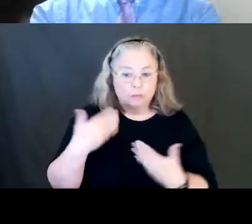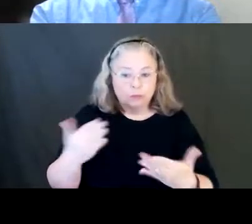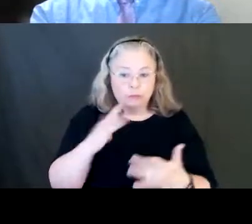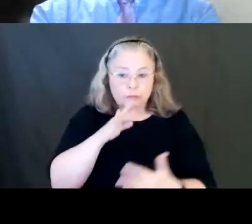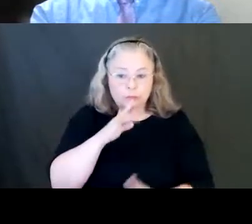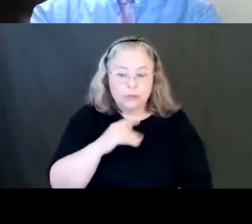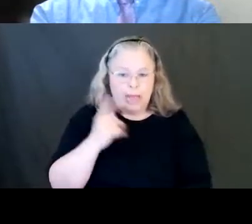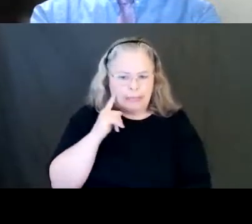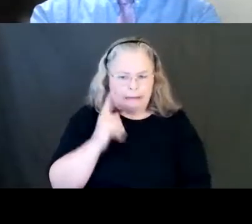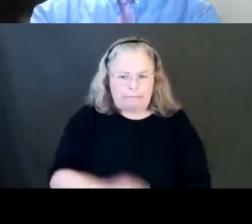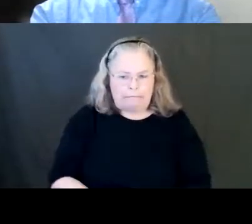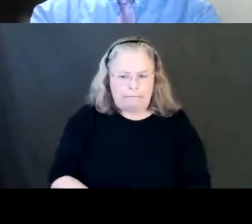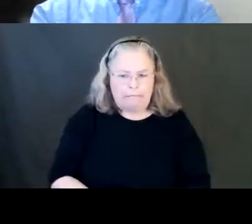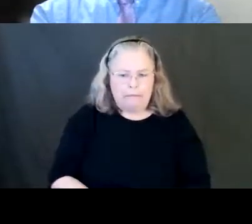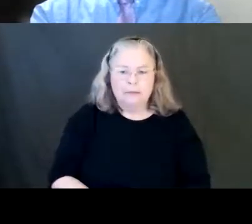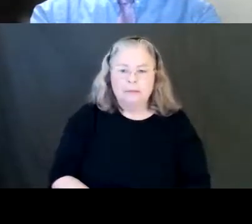I think.